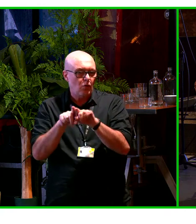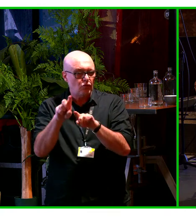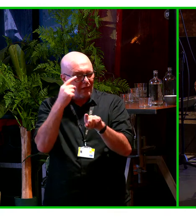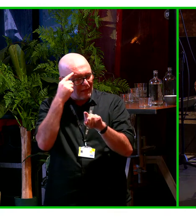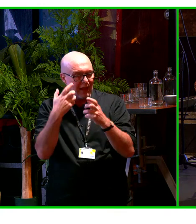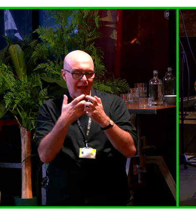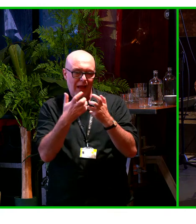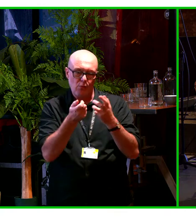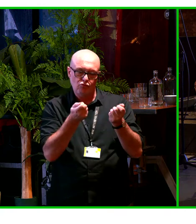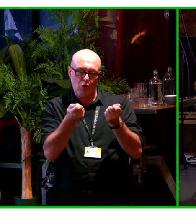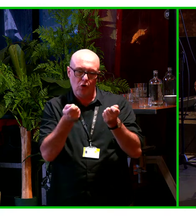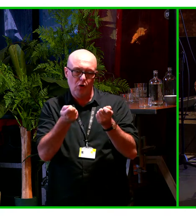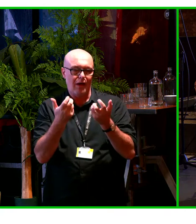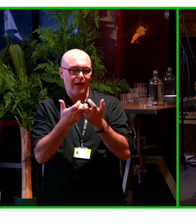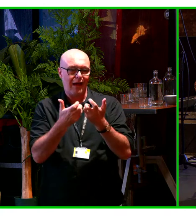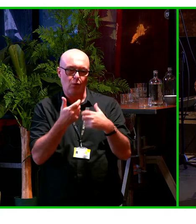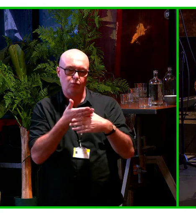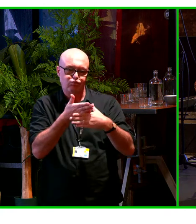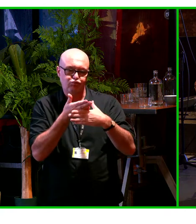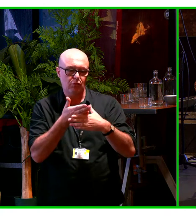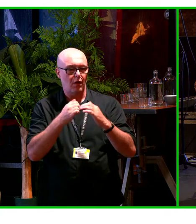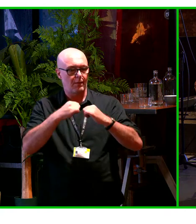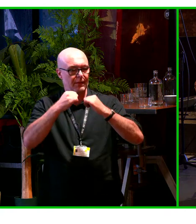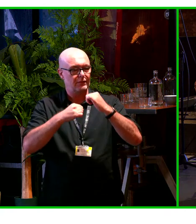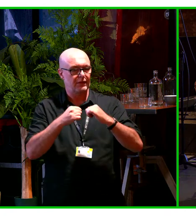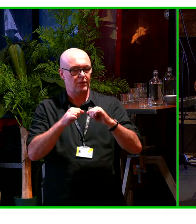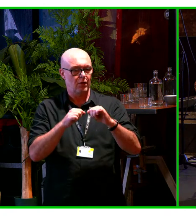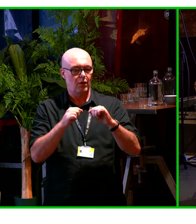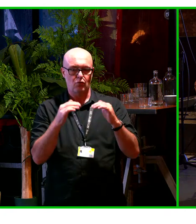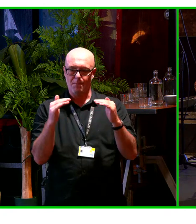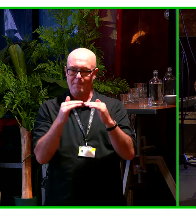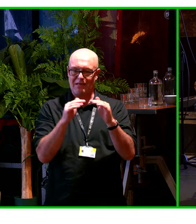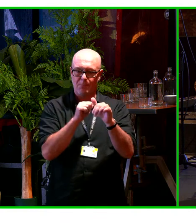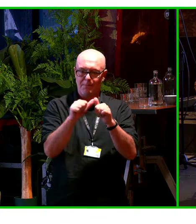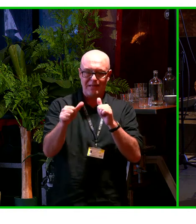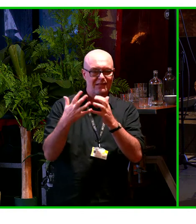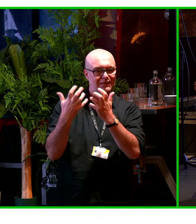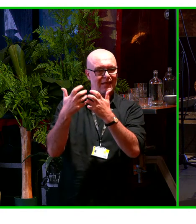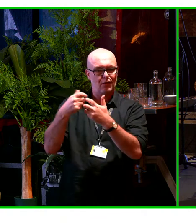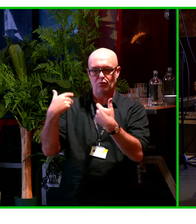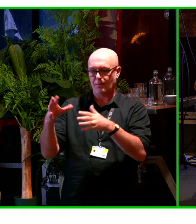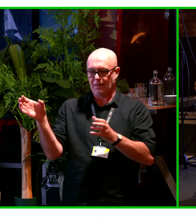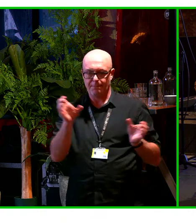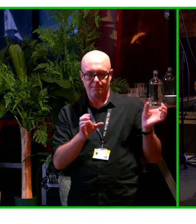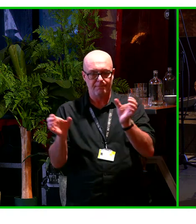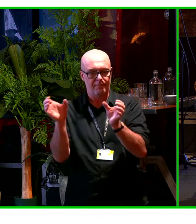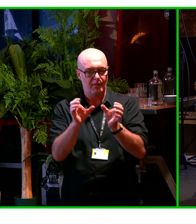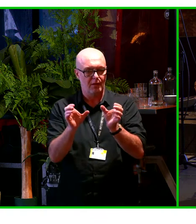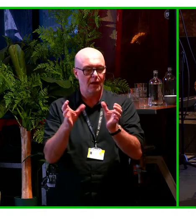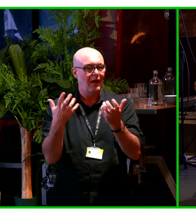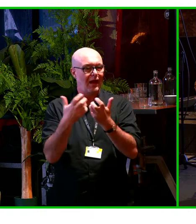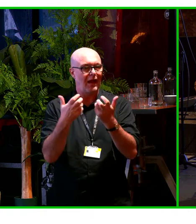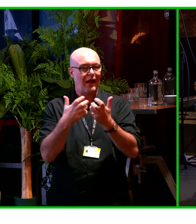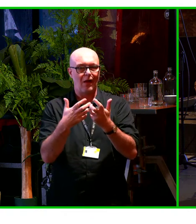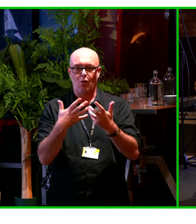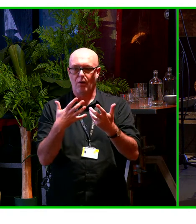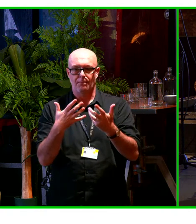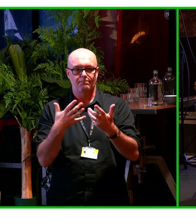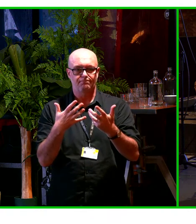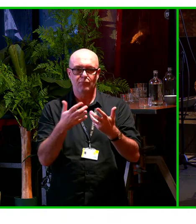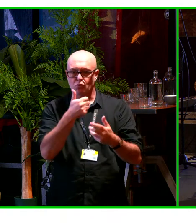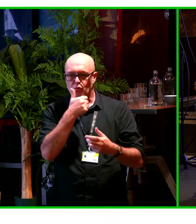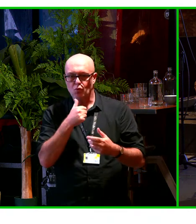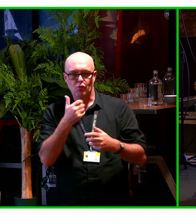we operate the building to work best with the technology that we're putting in there. So how do we optimise the heat and the ventilation to work on a